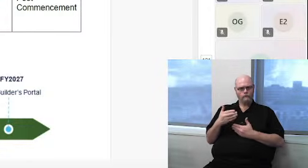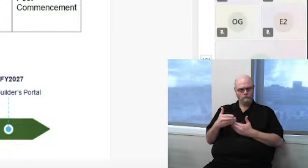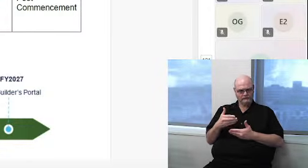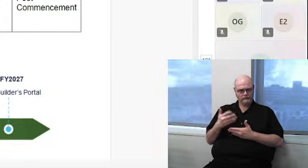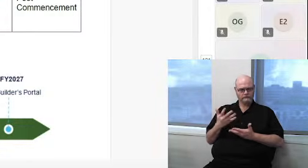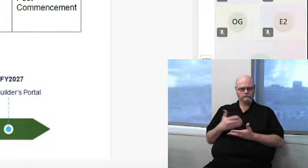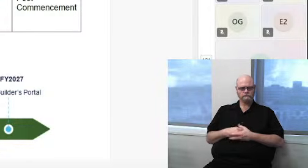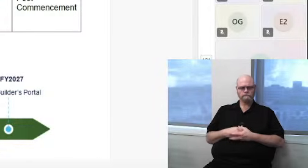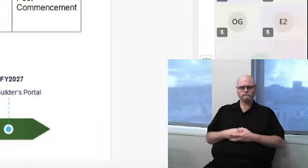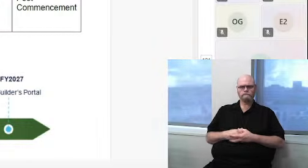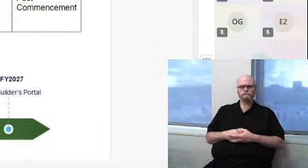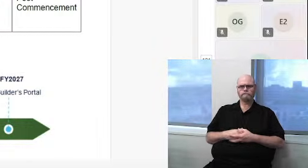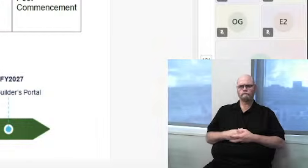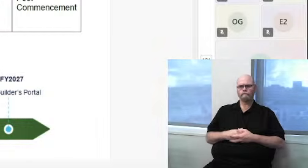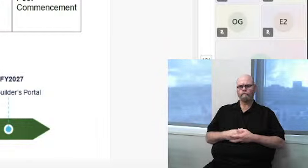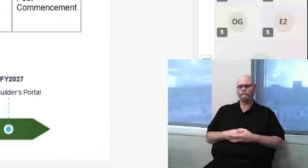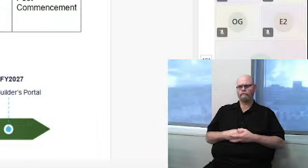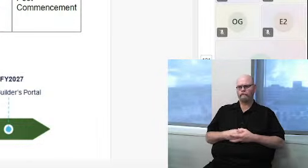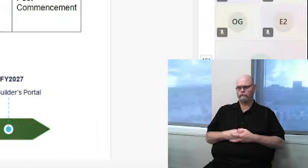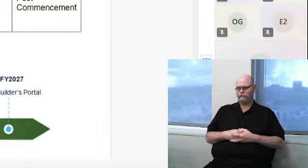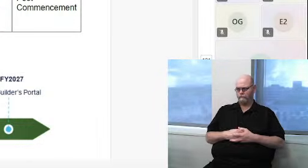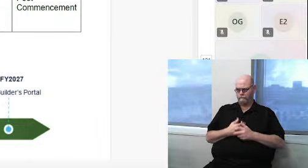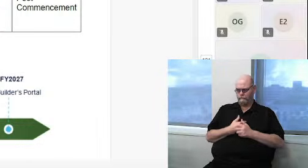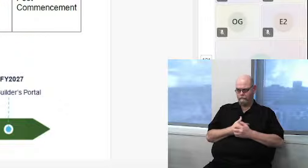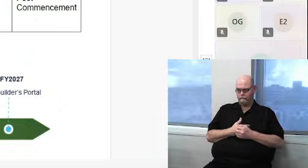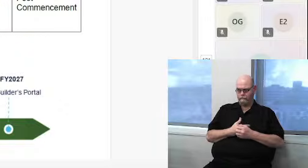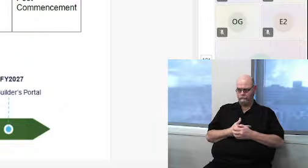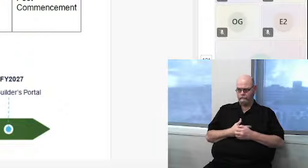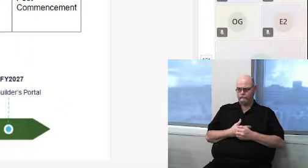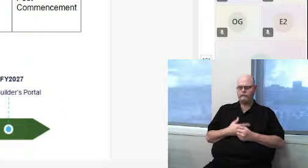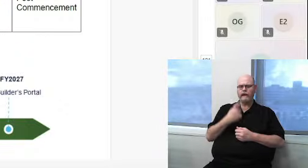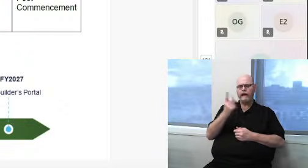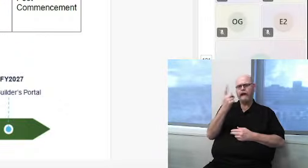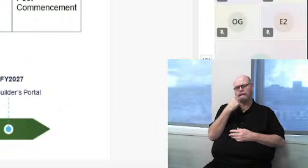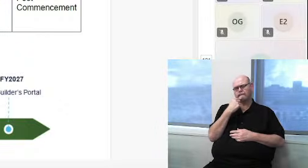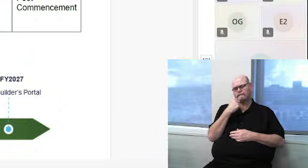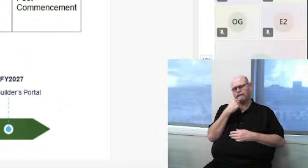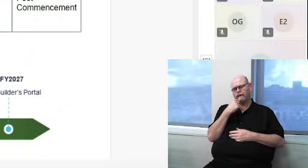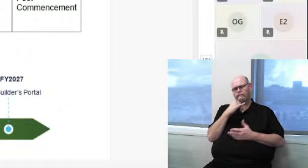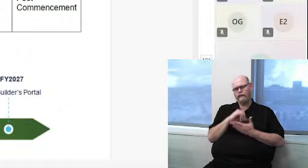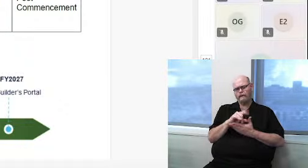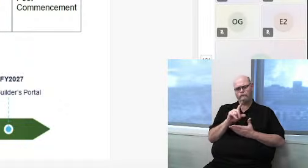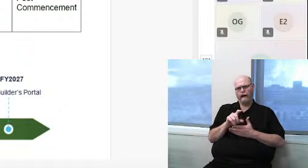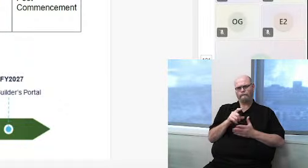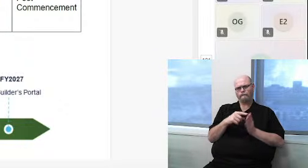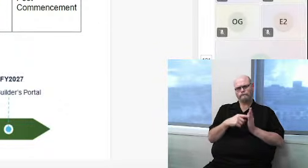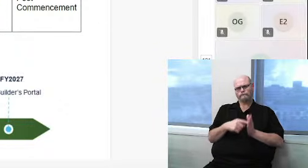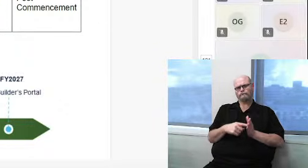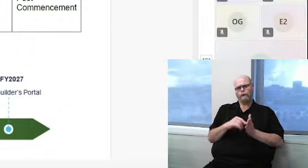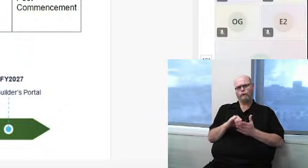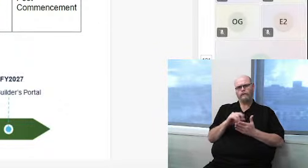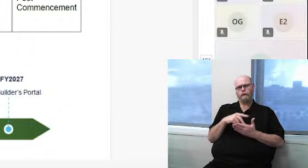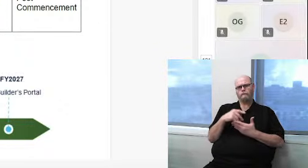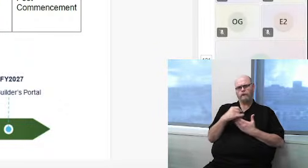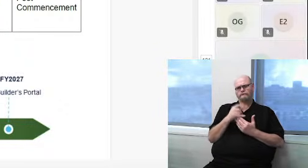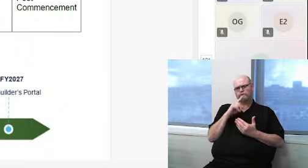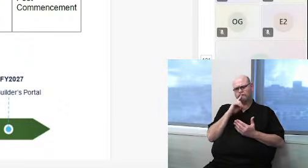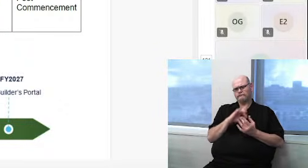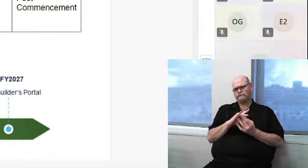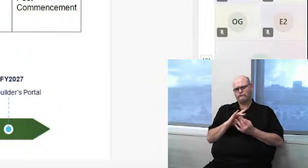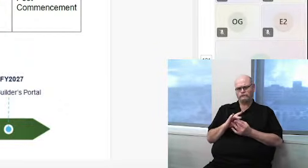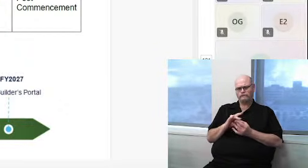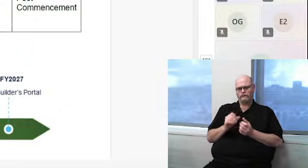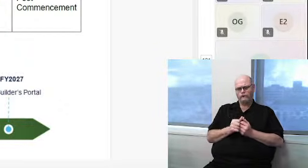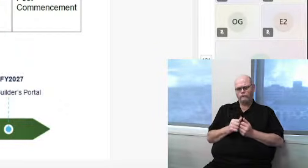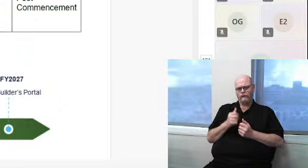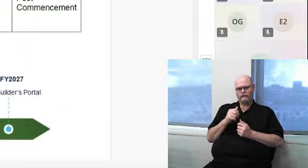Yes. Okay. And effectively, you said that you have to show that